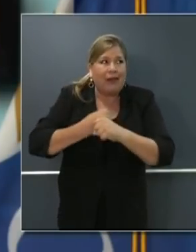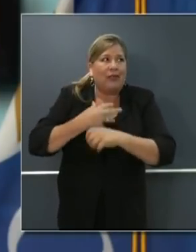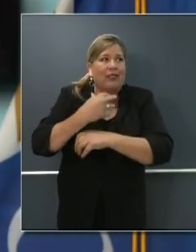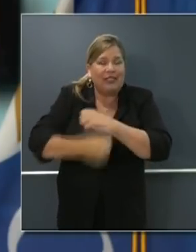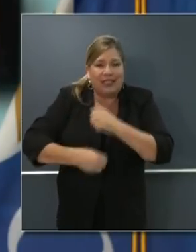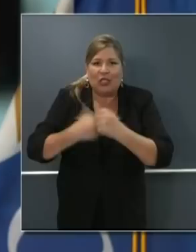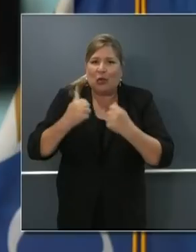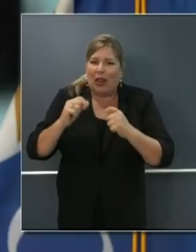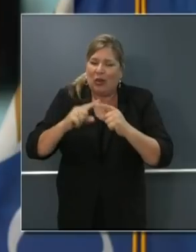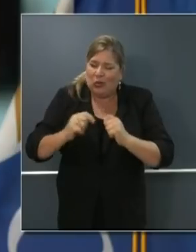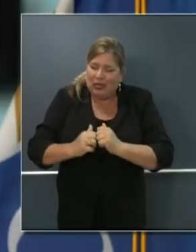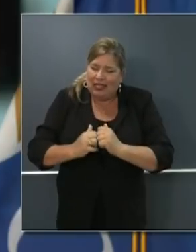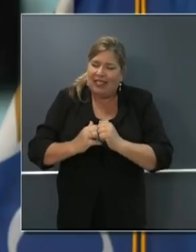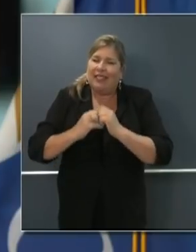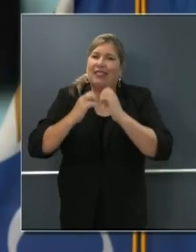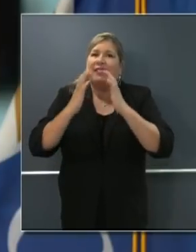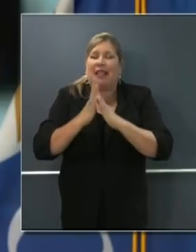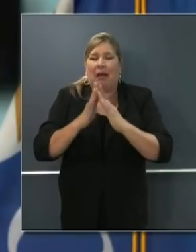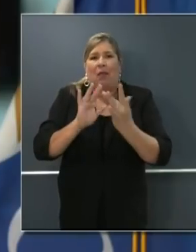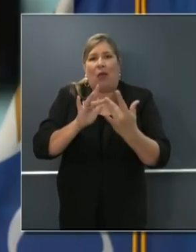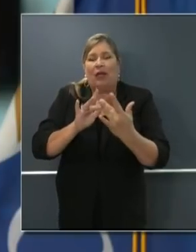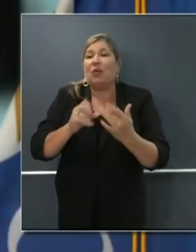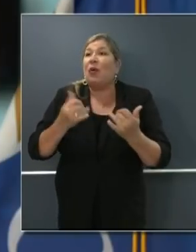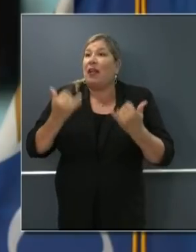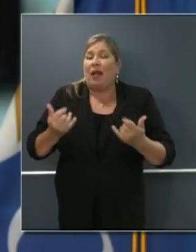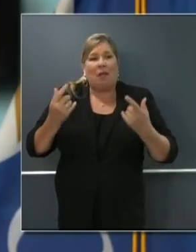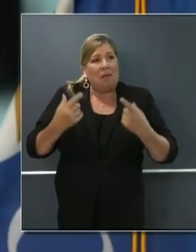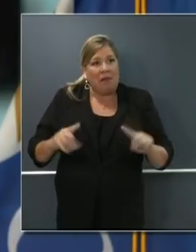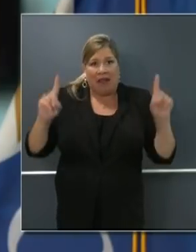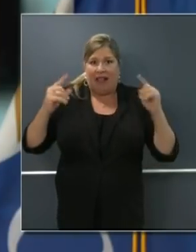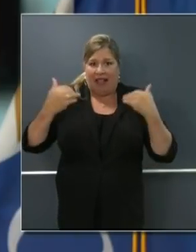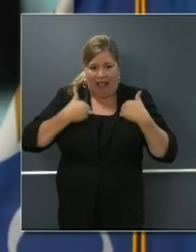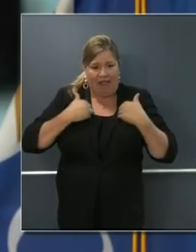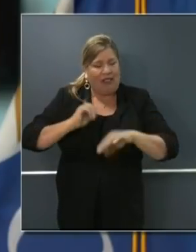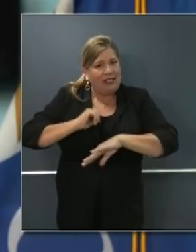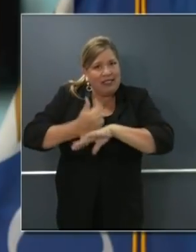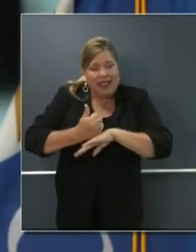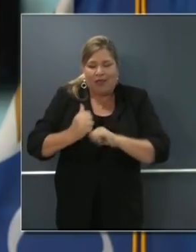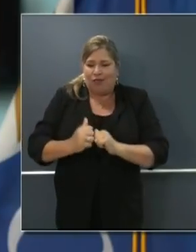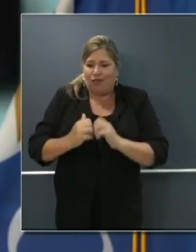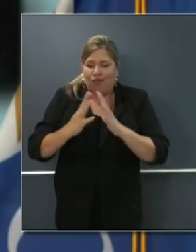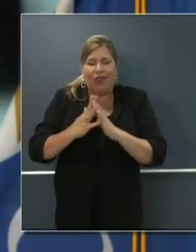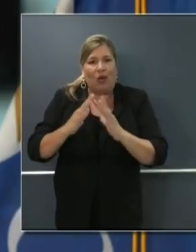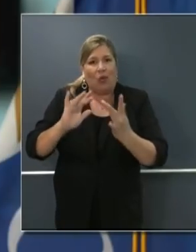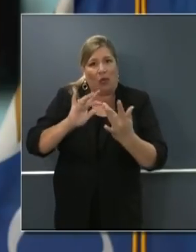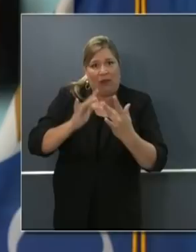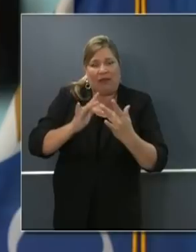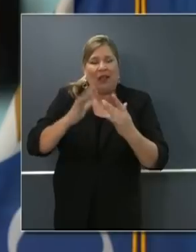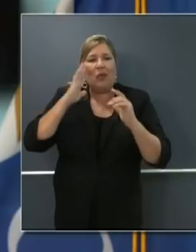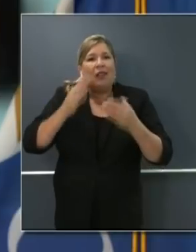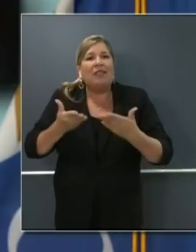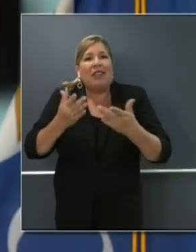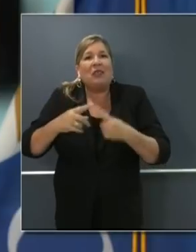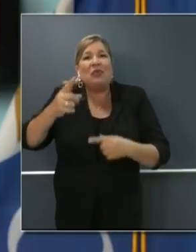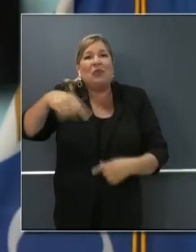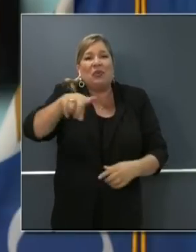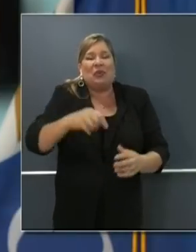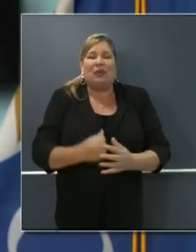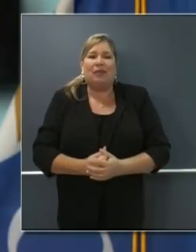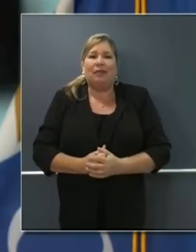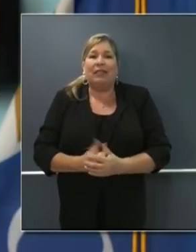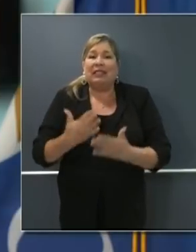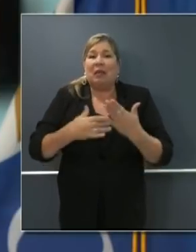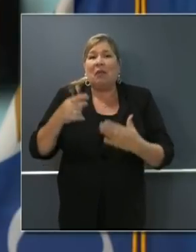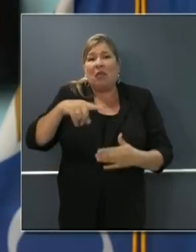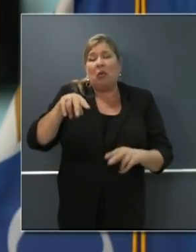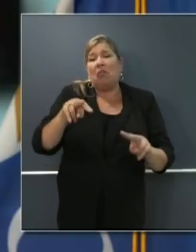it is to be in this position where we get to present it to you today. It may not be as big of a deal, many of you without kids,